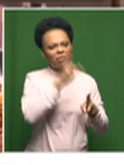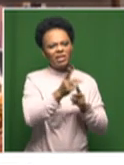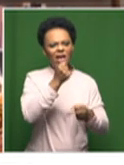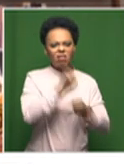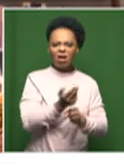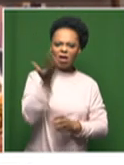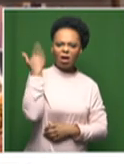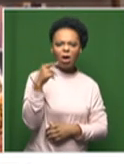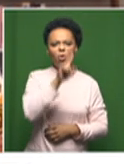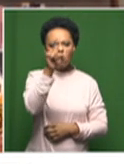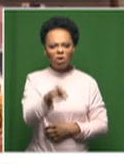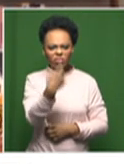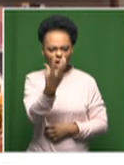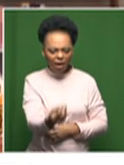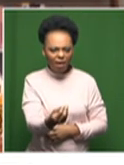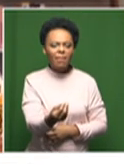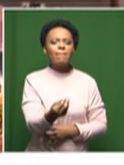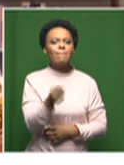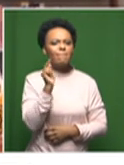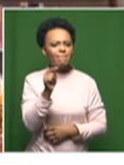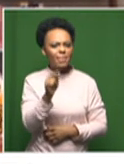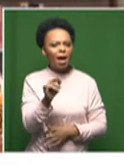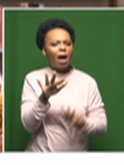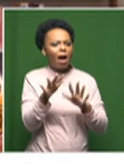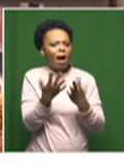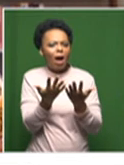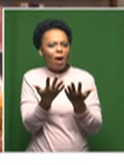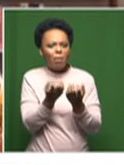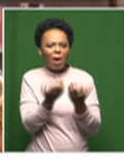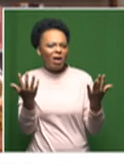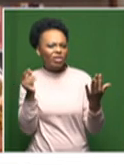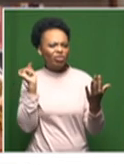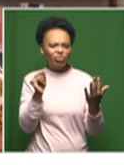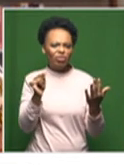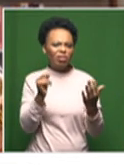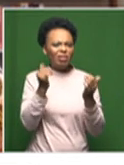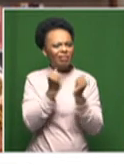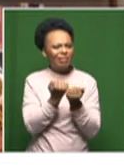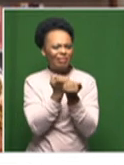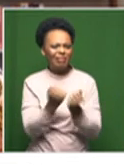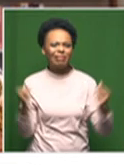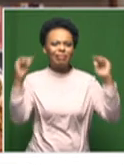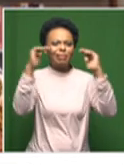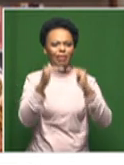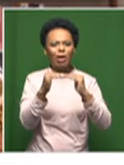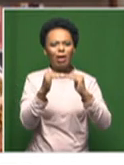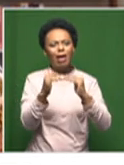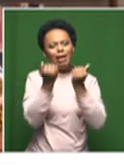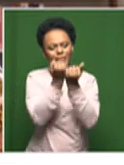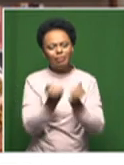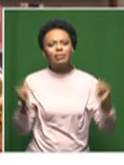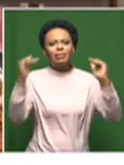years ago the question, you know, how much democracy and whose democracy are we